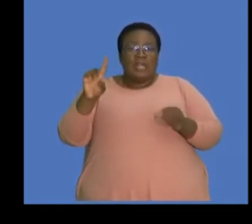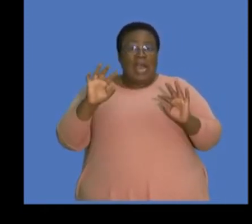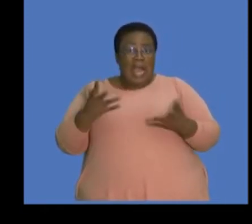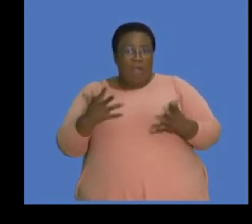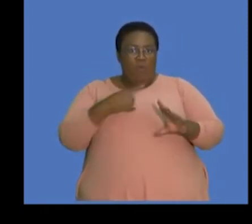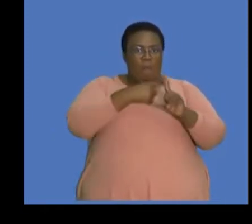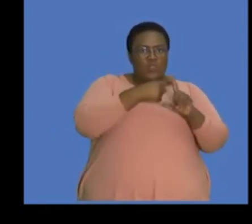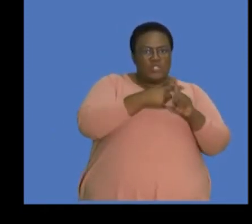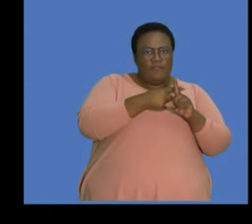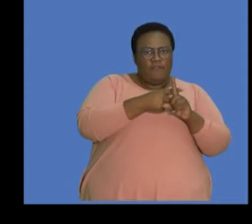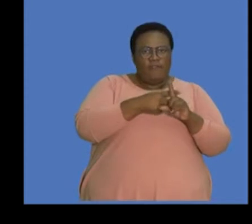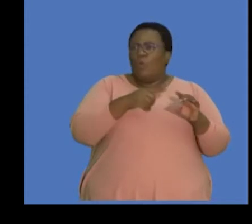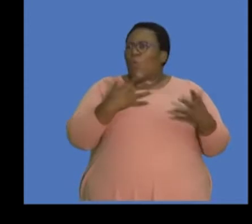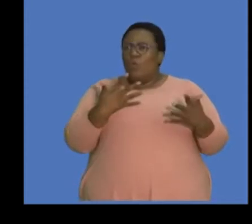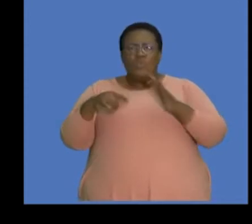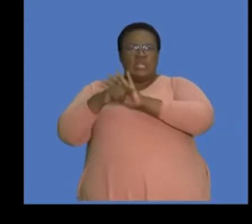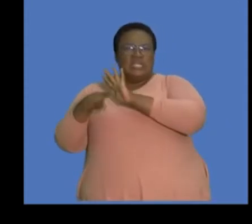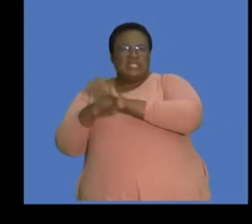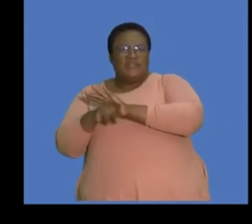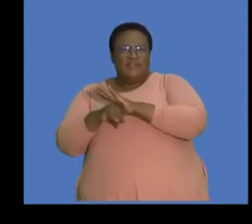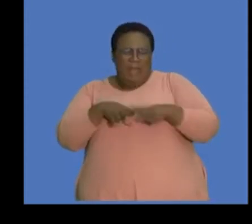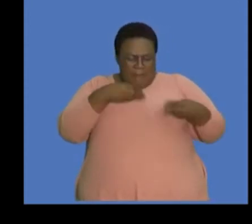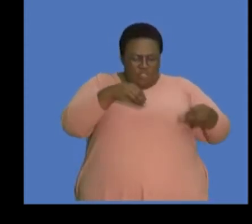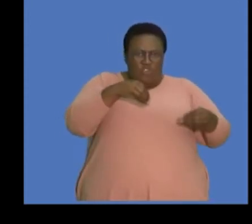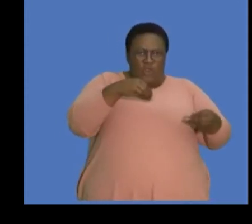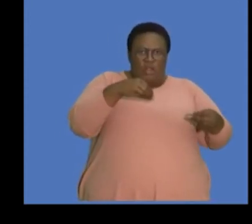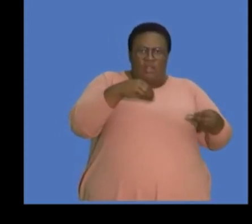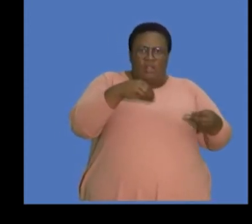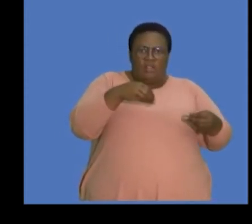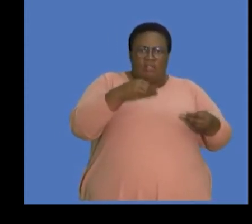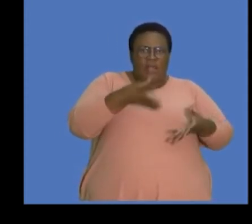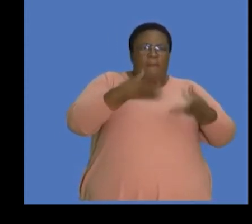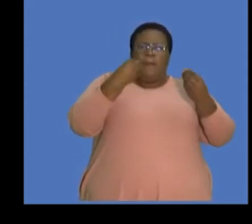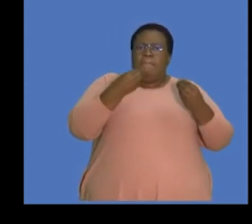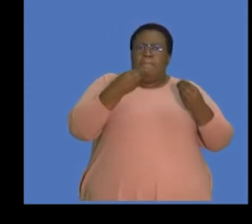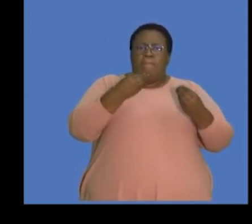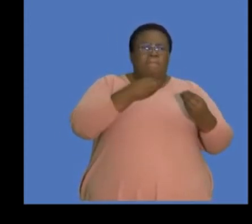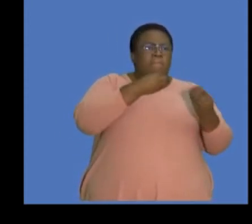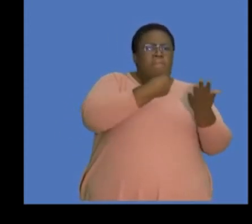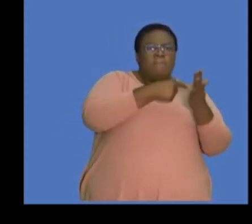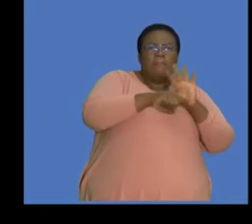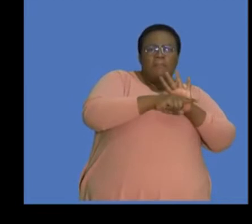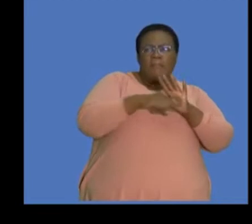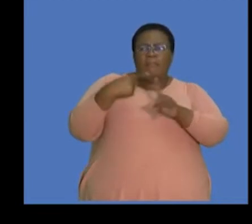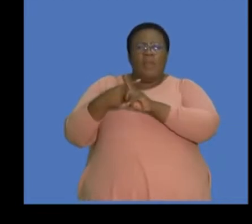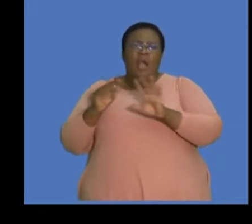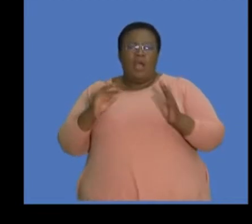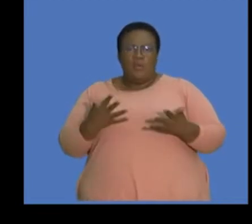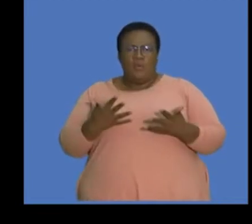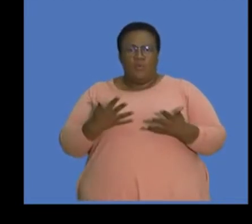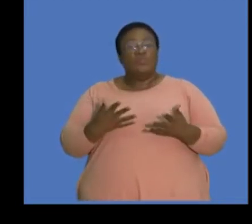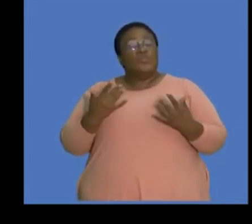how does a material acquire a certain type of charge? So already it points out that we have got